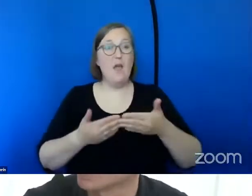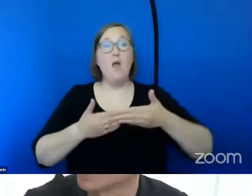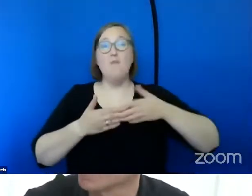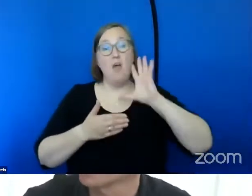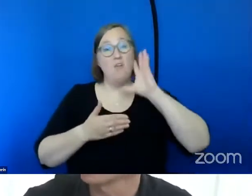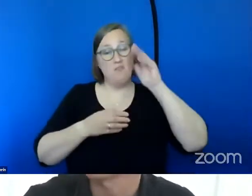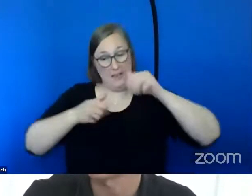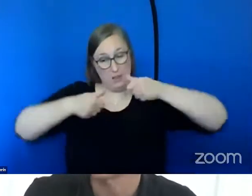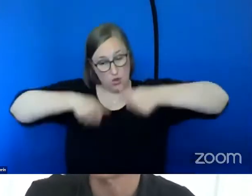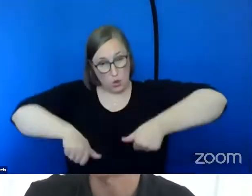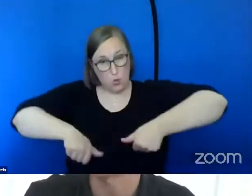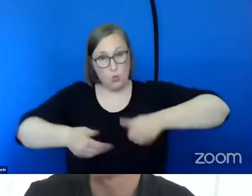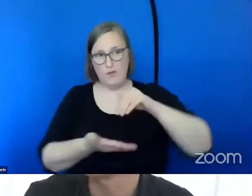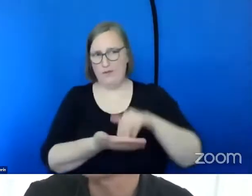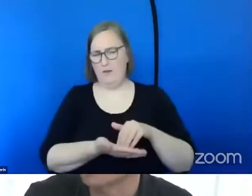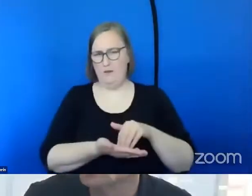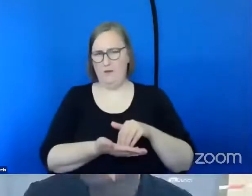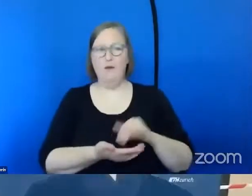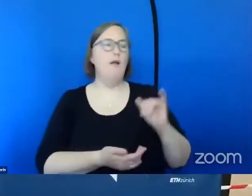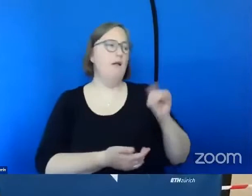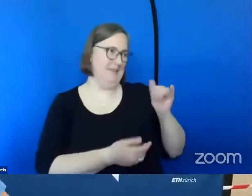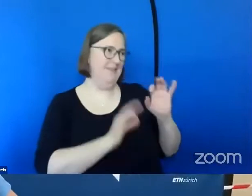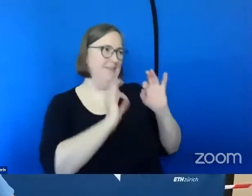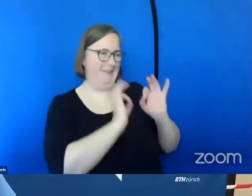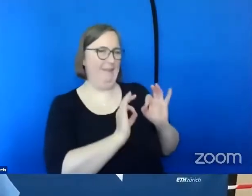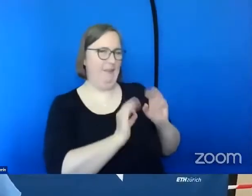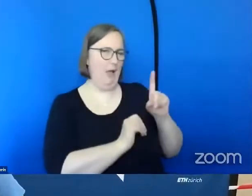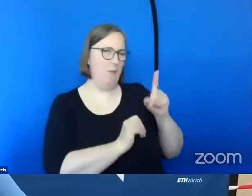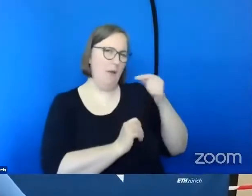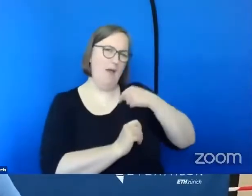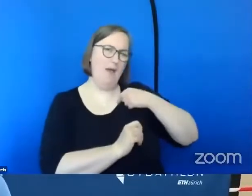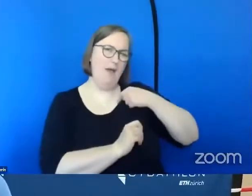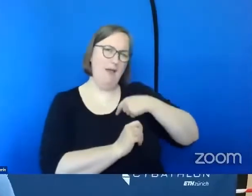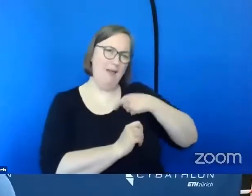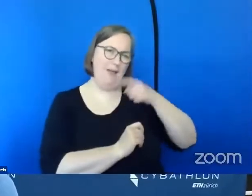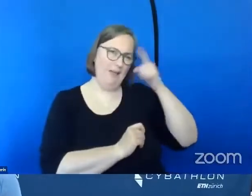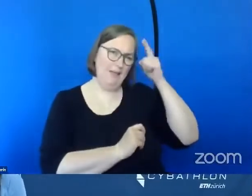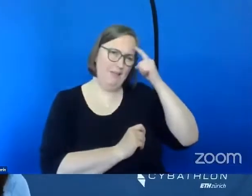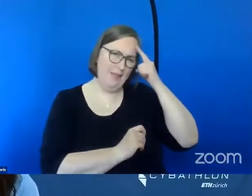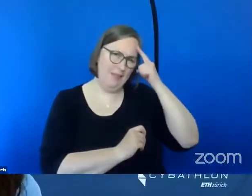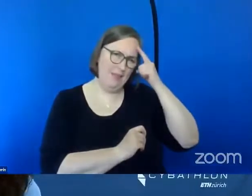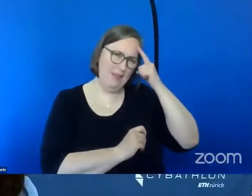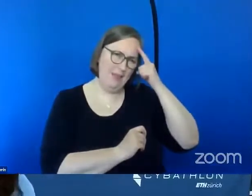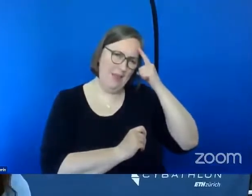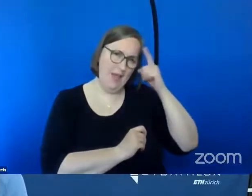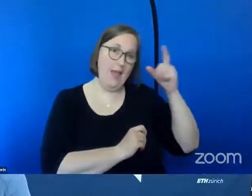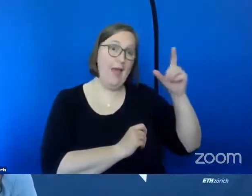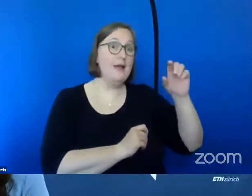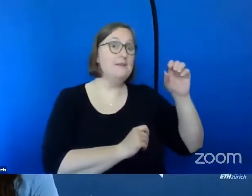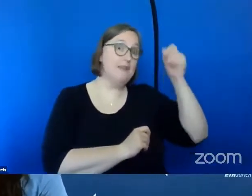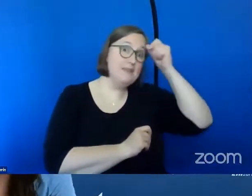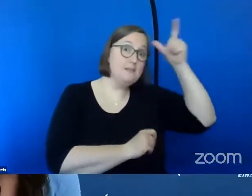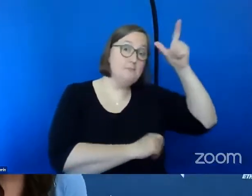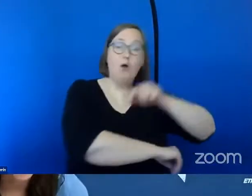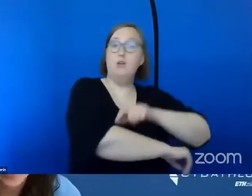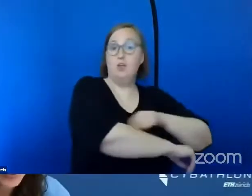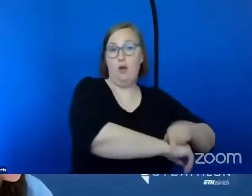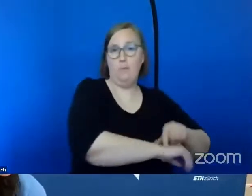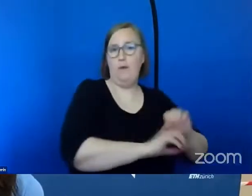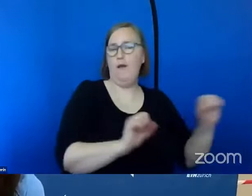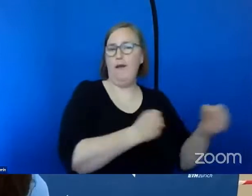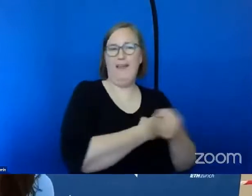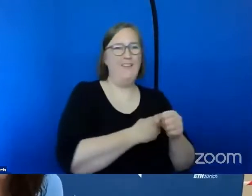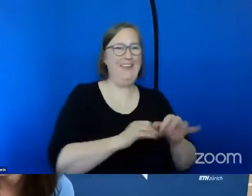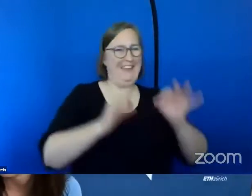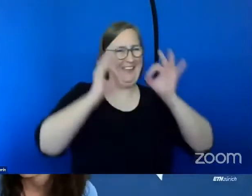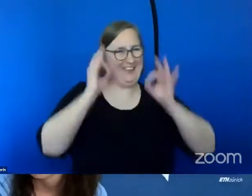other teams, so they can beat the clock still. So I'm looking forward to see what the Smart Arm team is doing